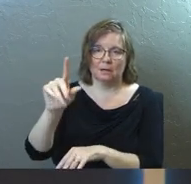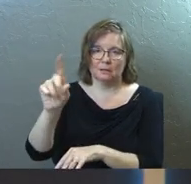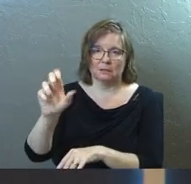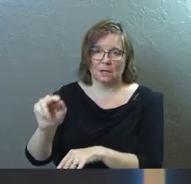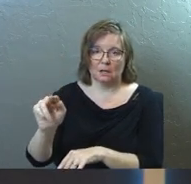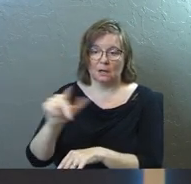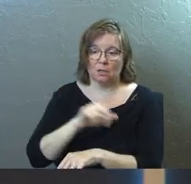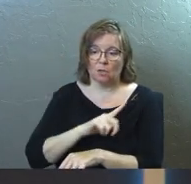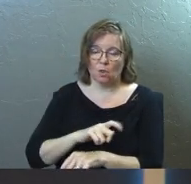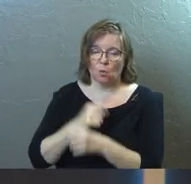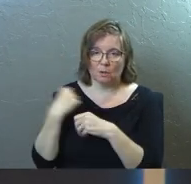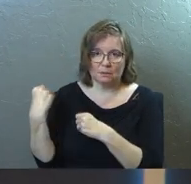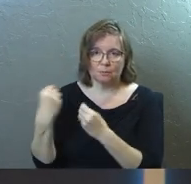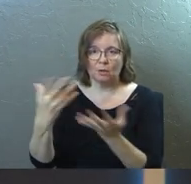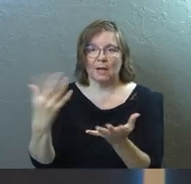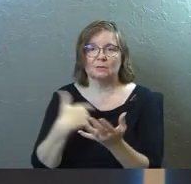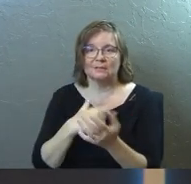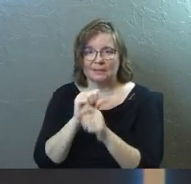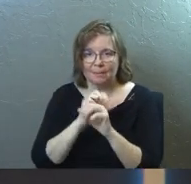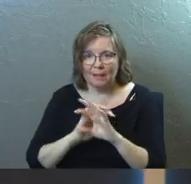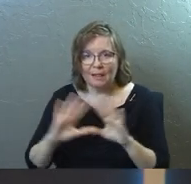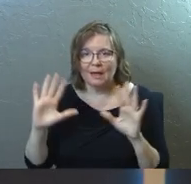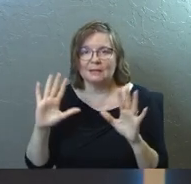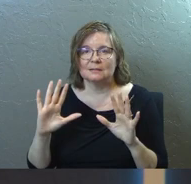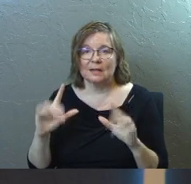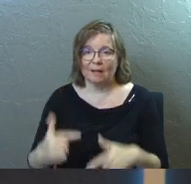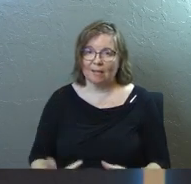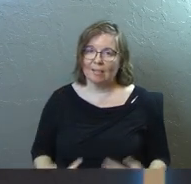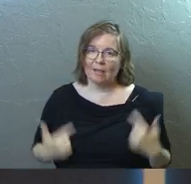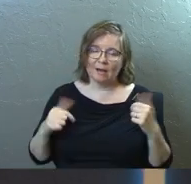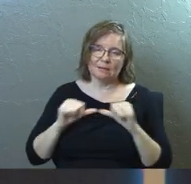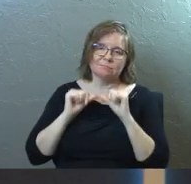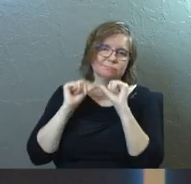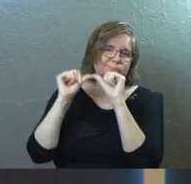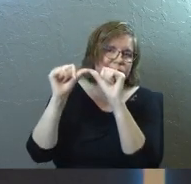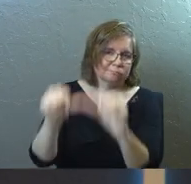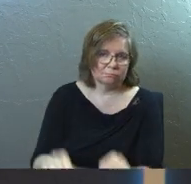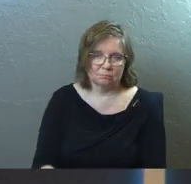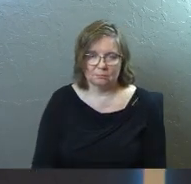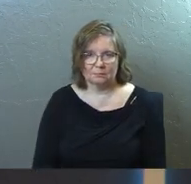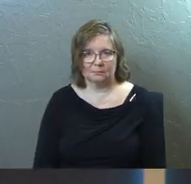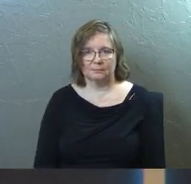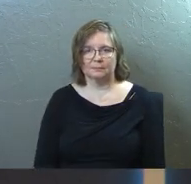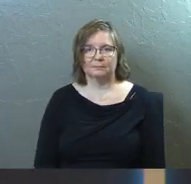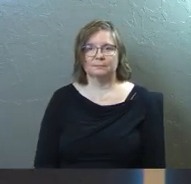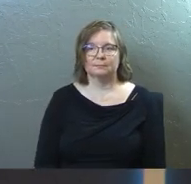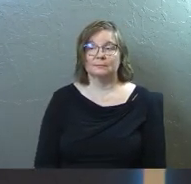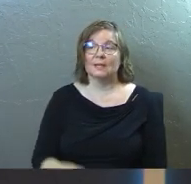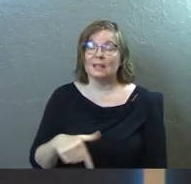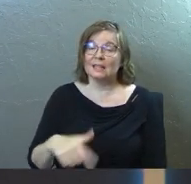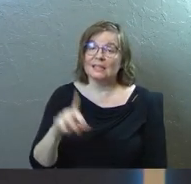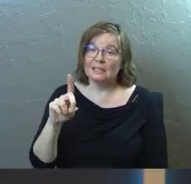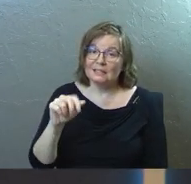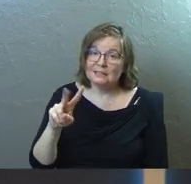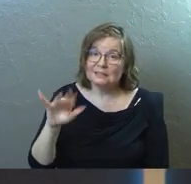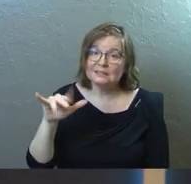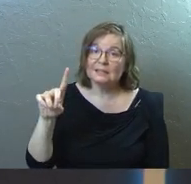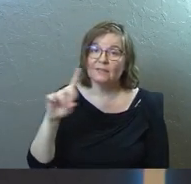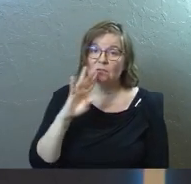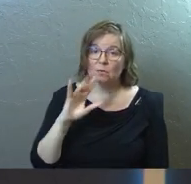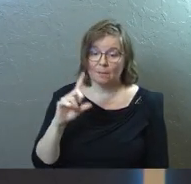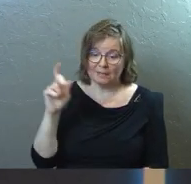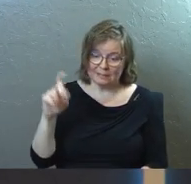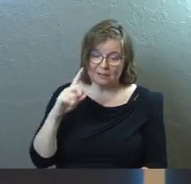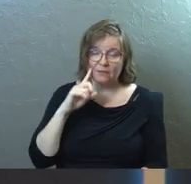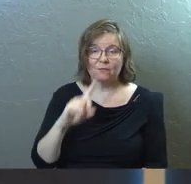there the Lord has pronounced his blessing, even life everlasting. Amen. This is David talking about